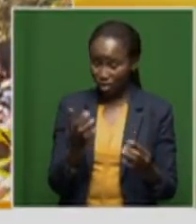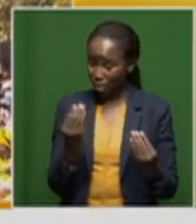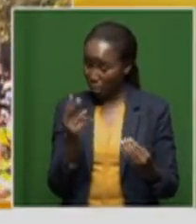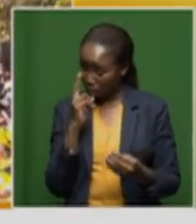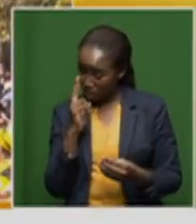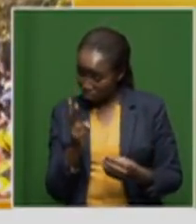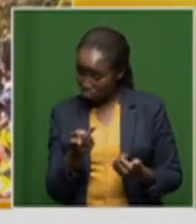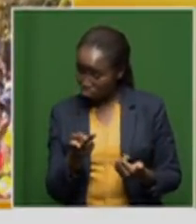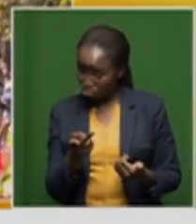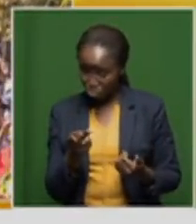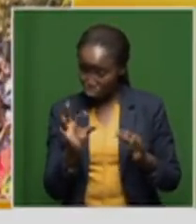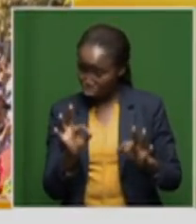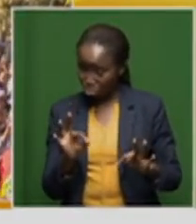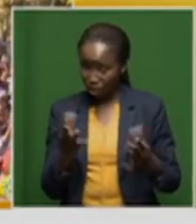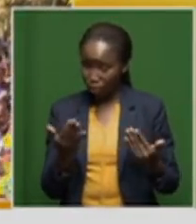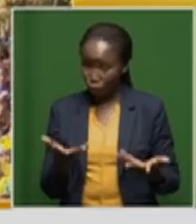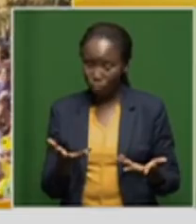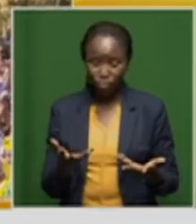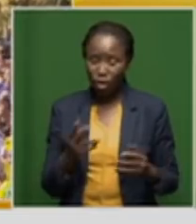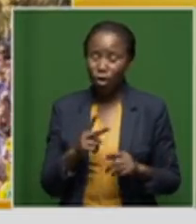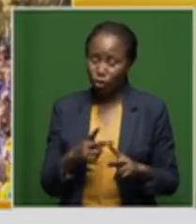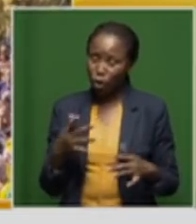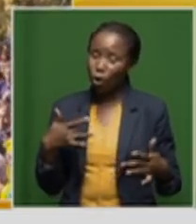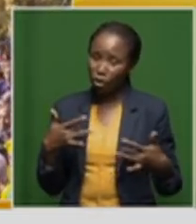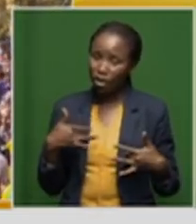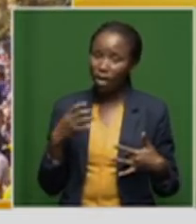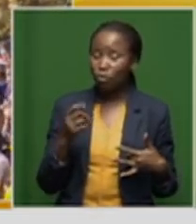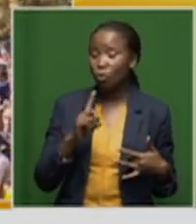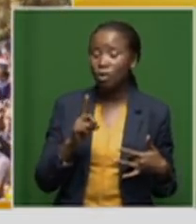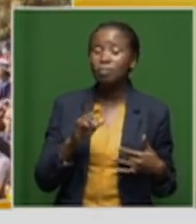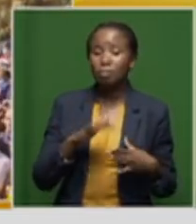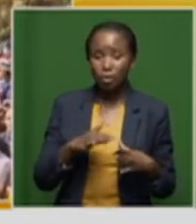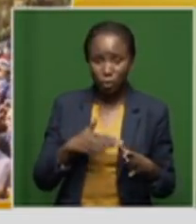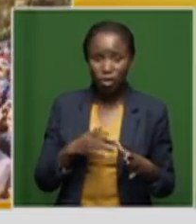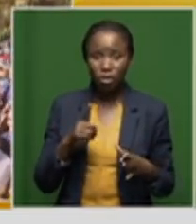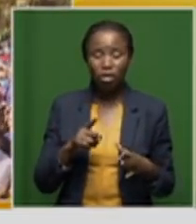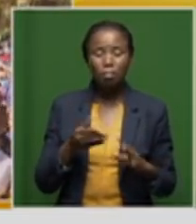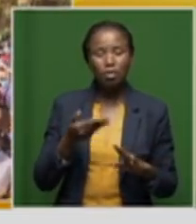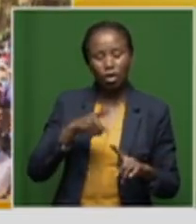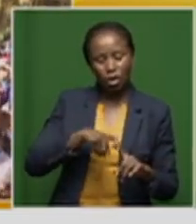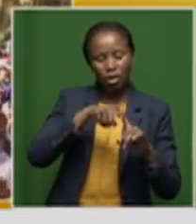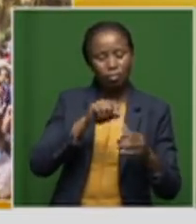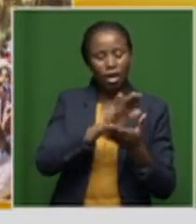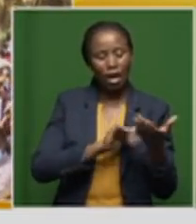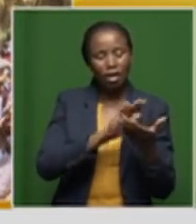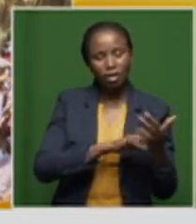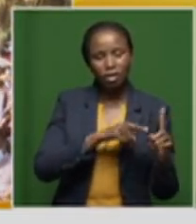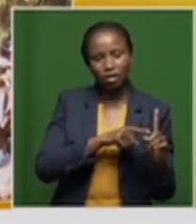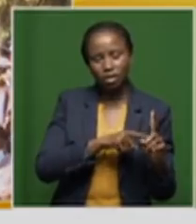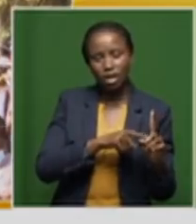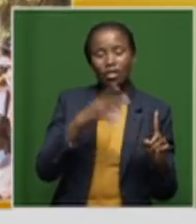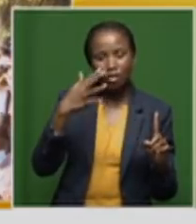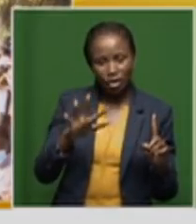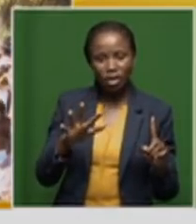they'd anticipated. Of course, Sam, you'd know that one of the concerns, that even though the suspended ANC Secretary General Ace Magashule did make an